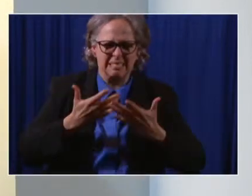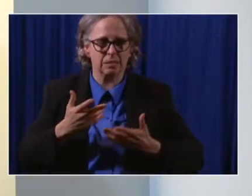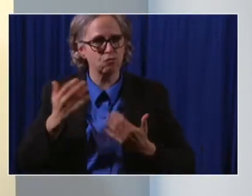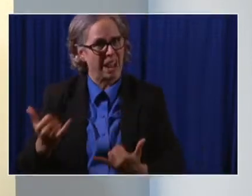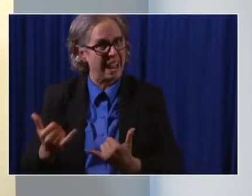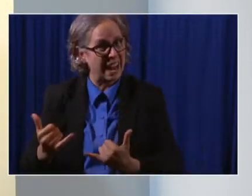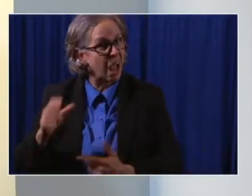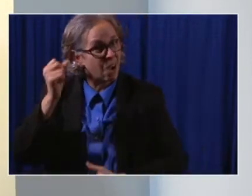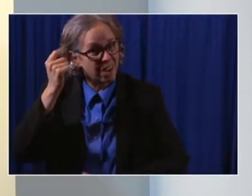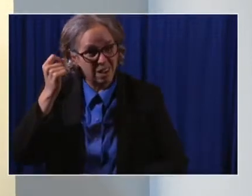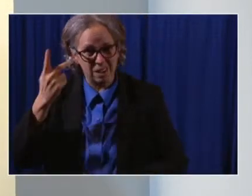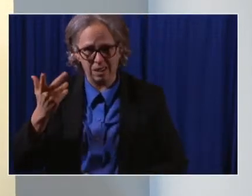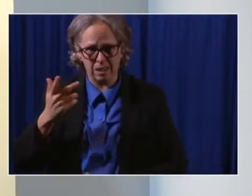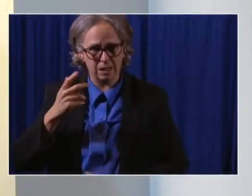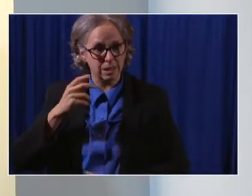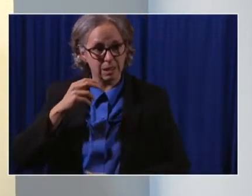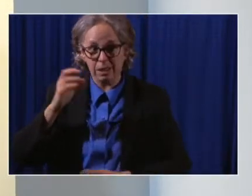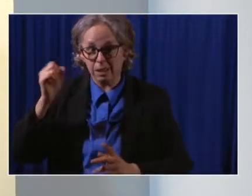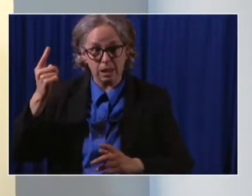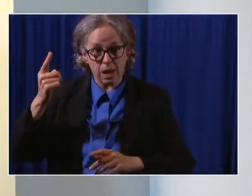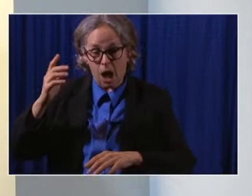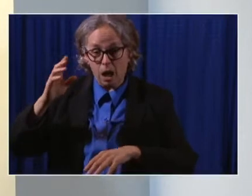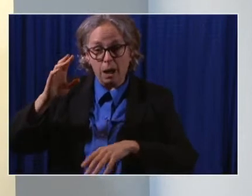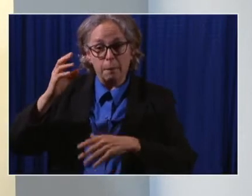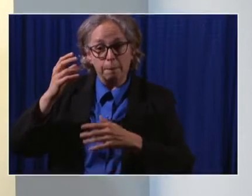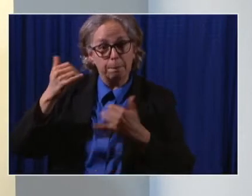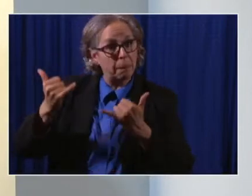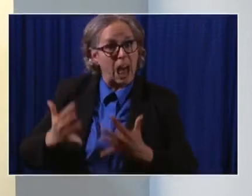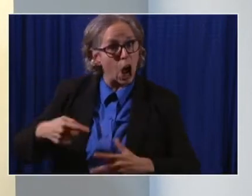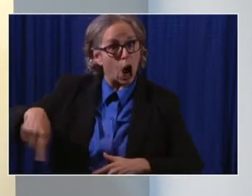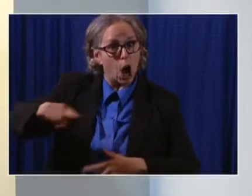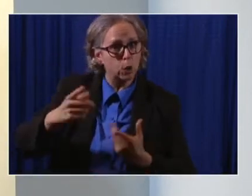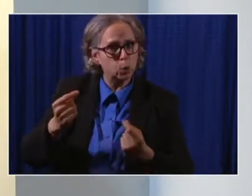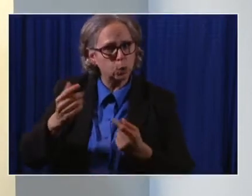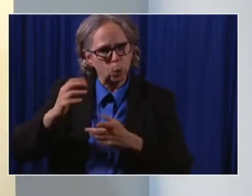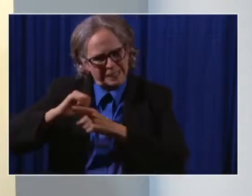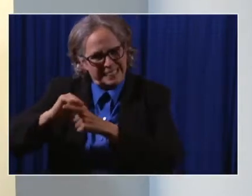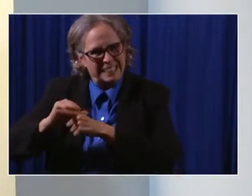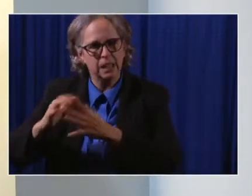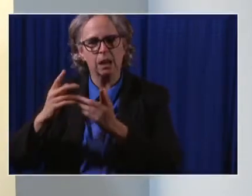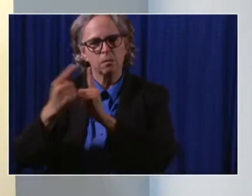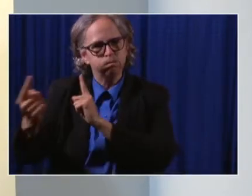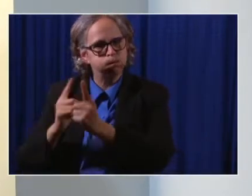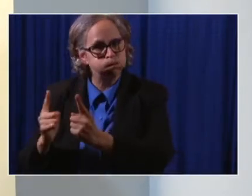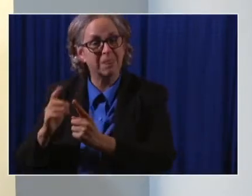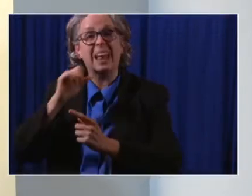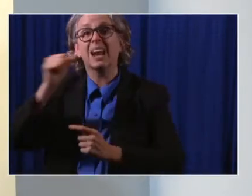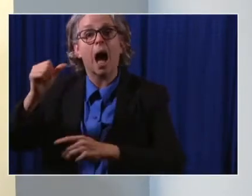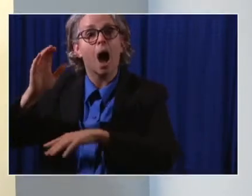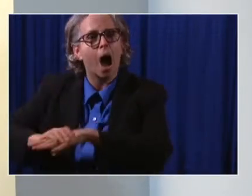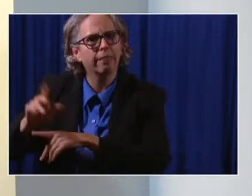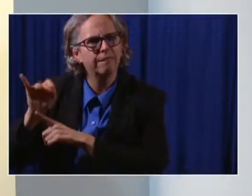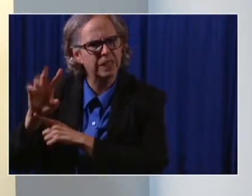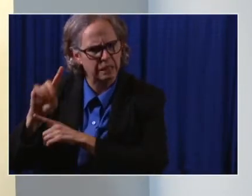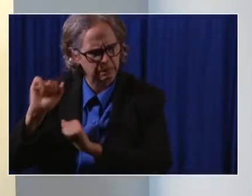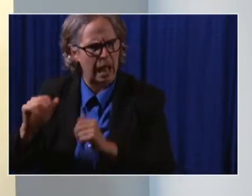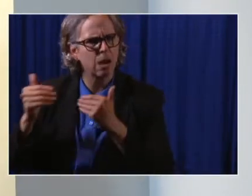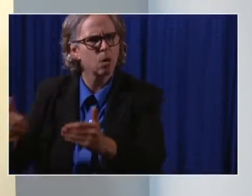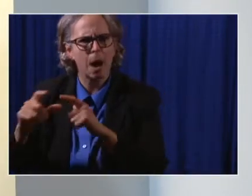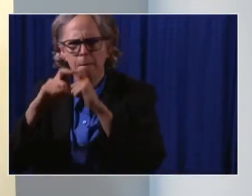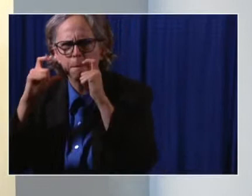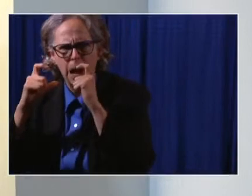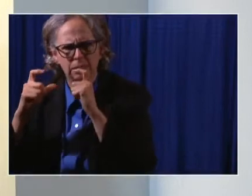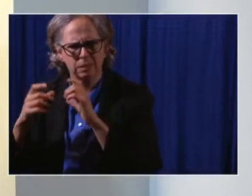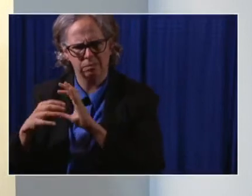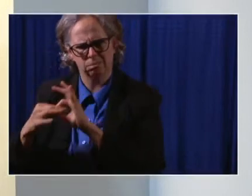socially distance. They're supposed to follow all those protocols. That's what the hashtag #IWantASeason is all about. It's about